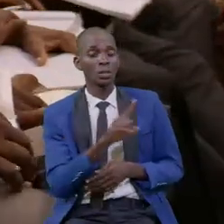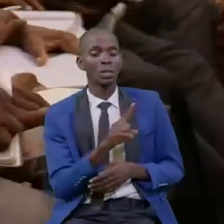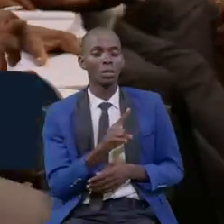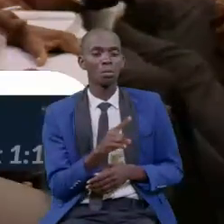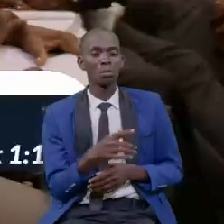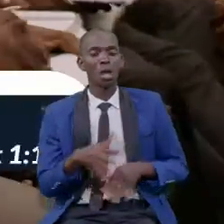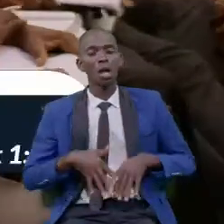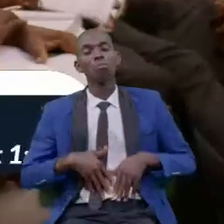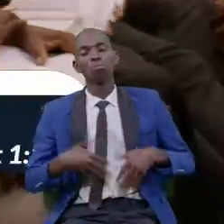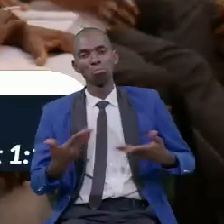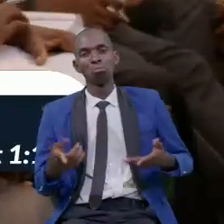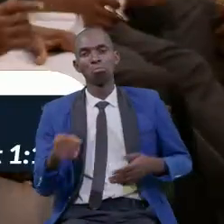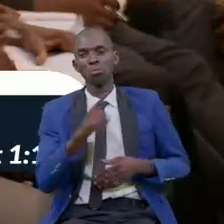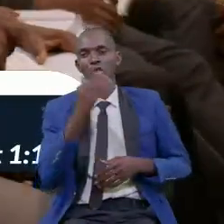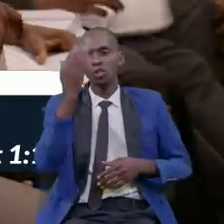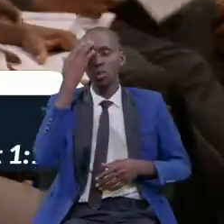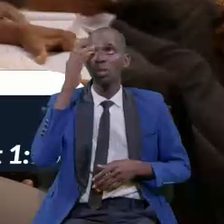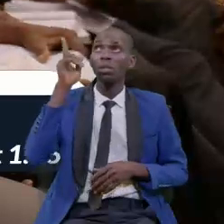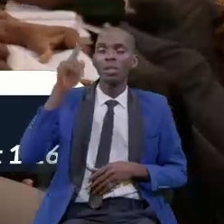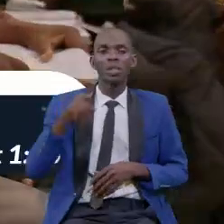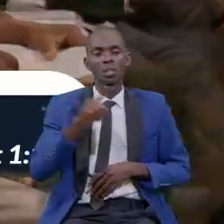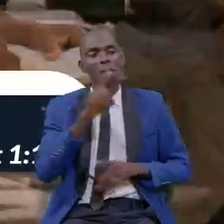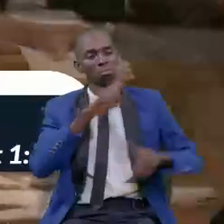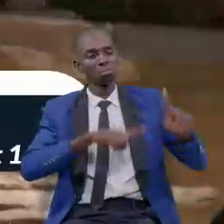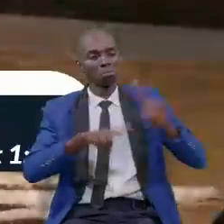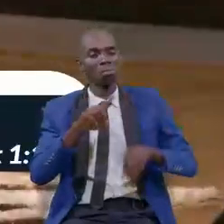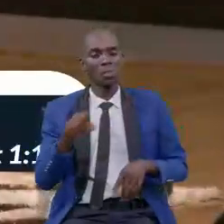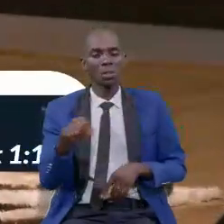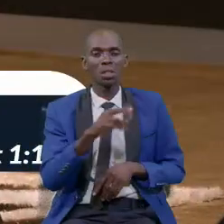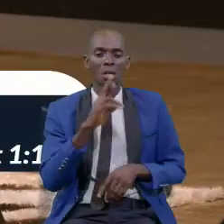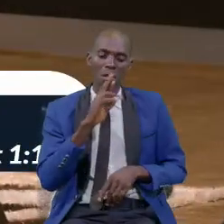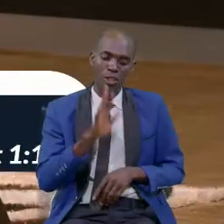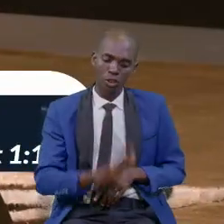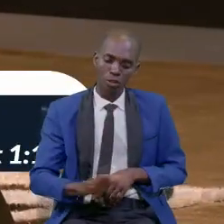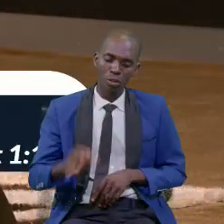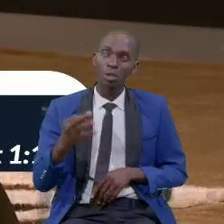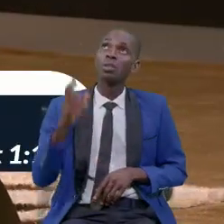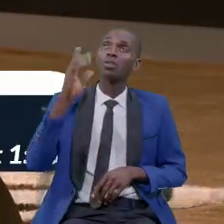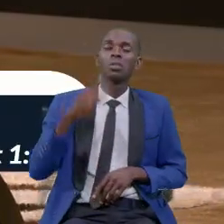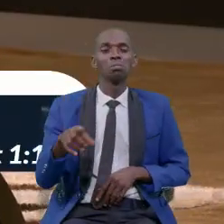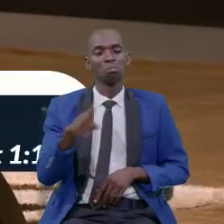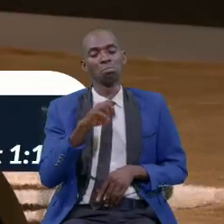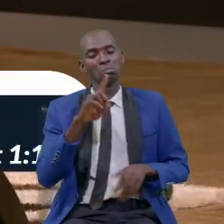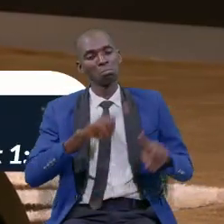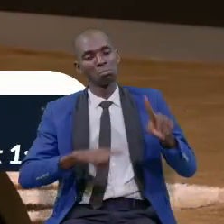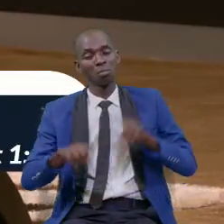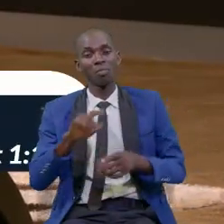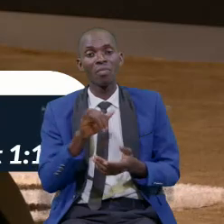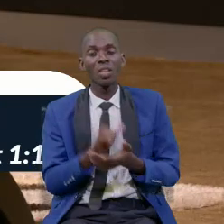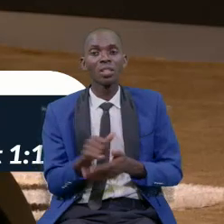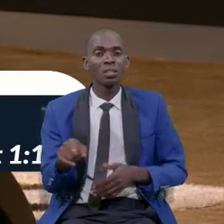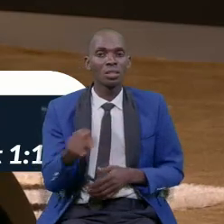that they know him. They profess they are children of God. They profess that they